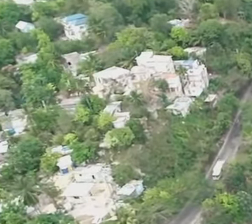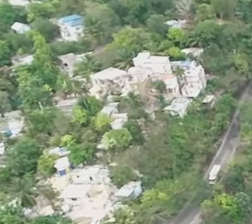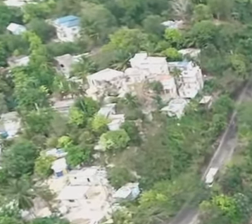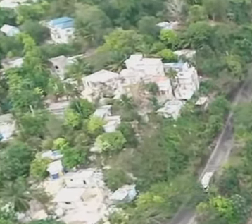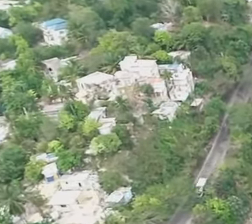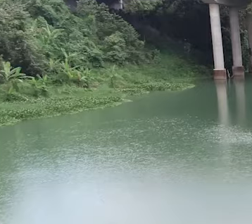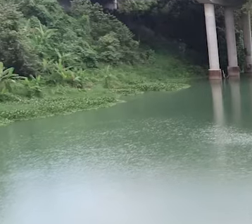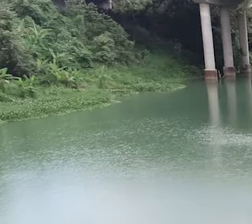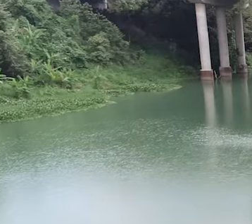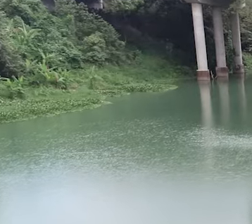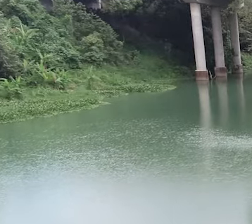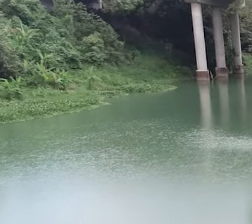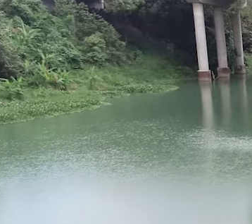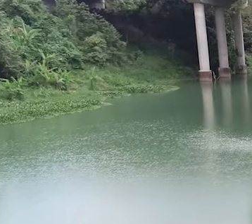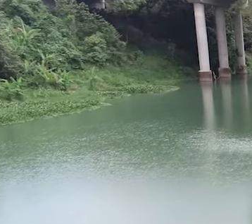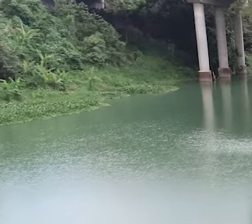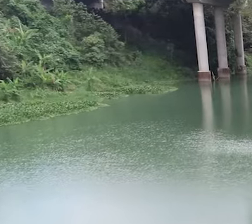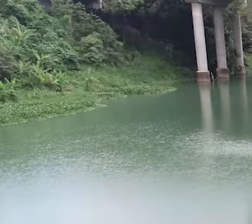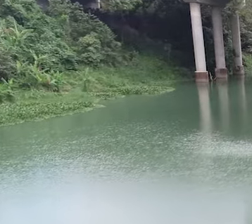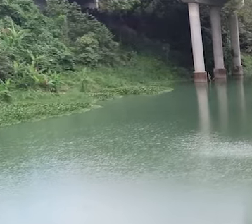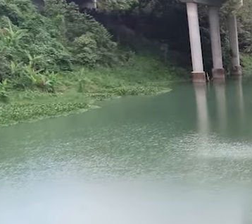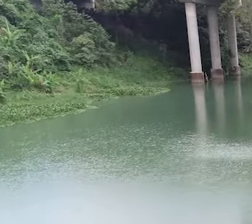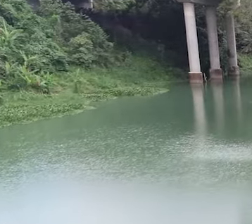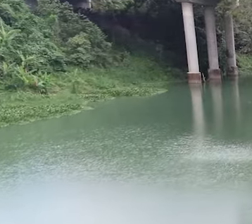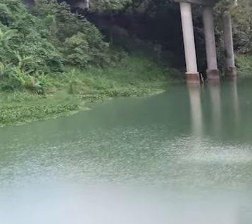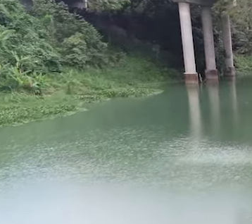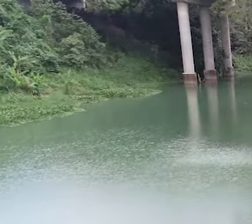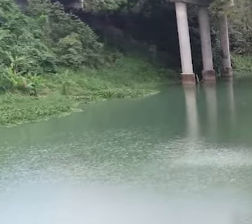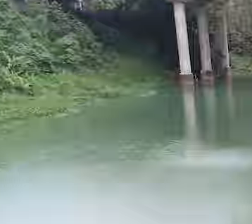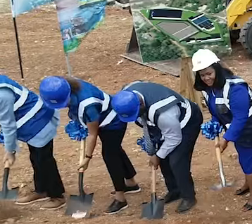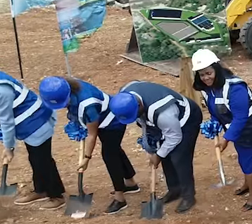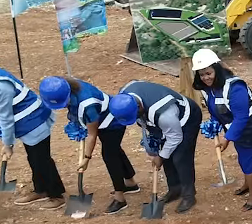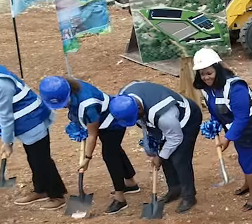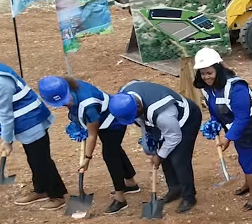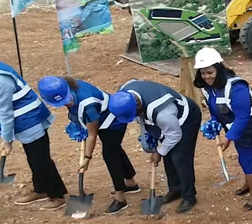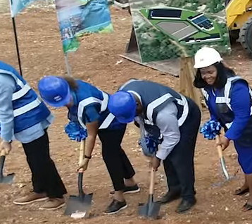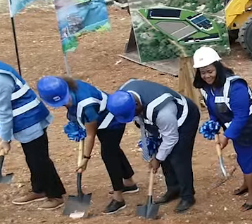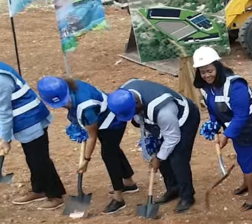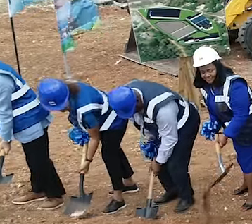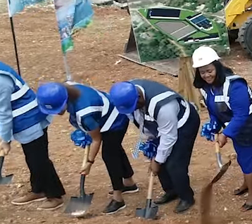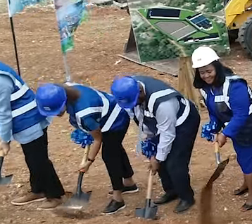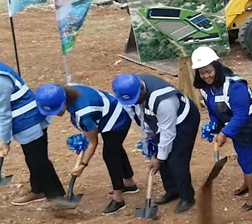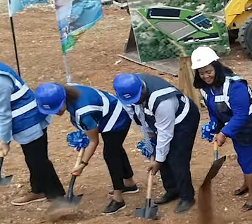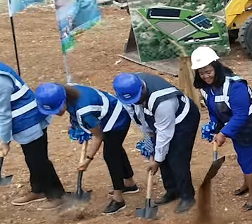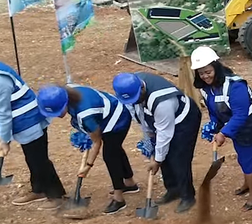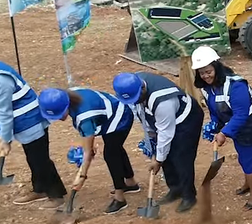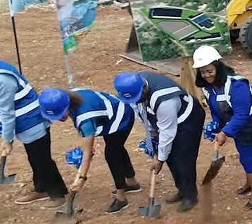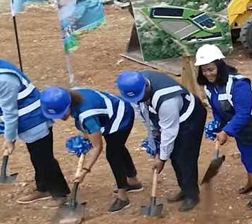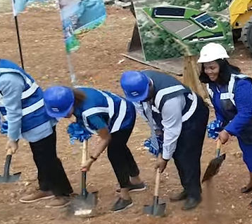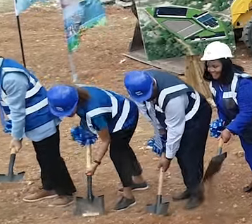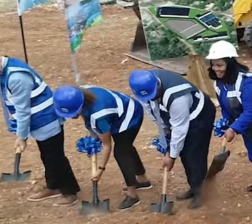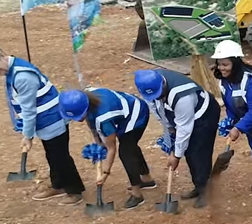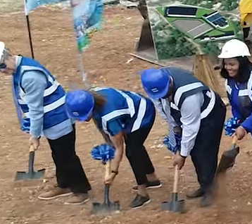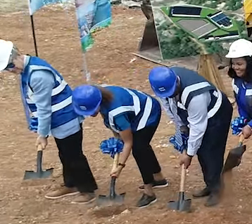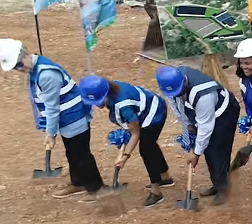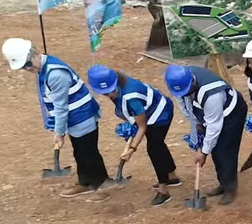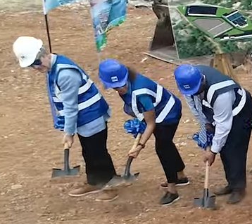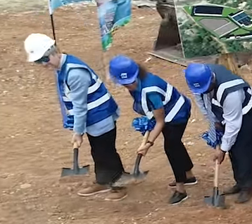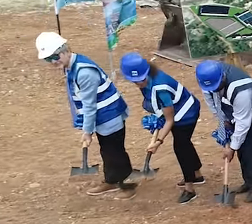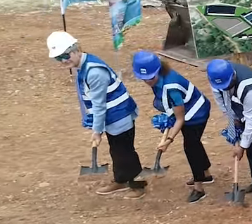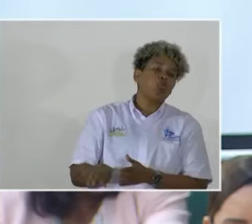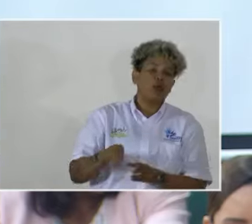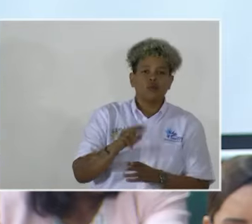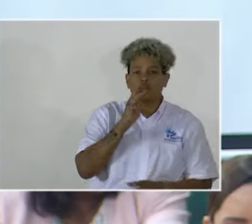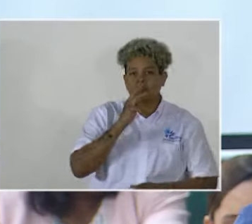with the development of the Rio Cobre water treatment plant now being built. He reveals that consultation has started with businesses in the